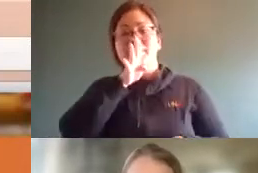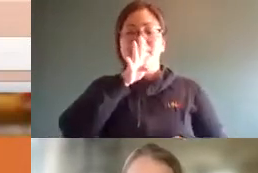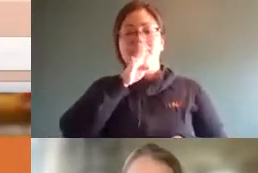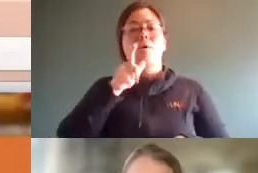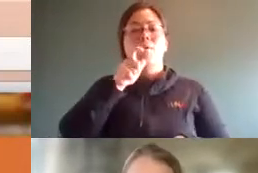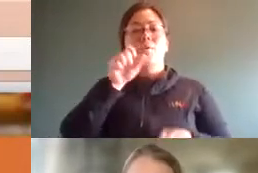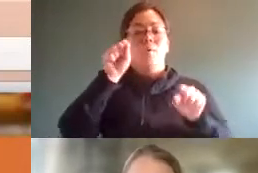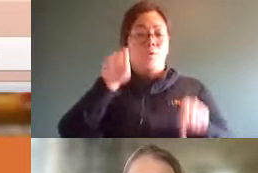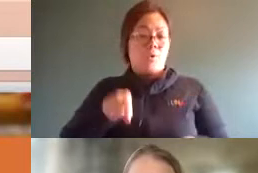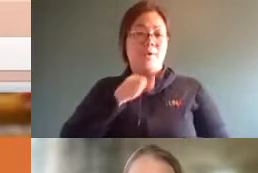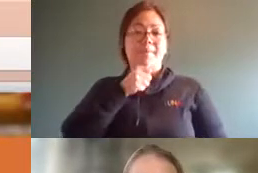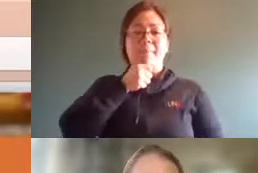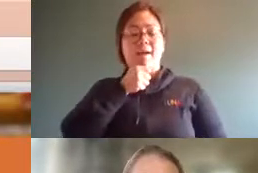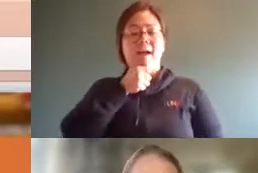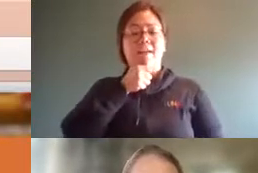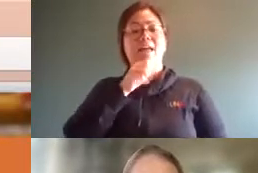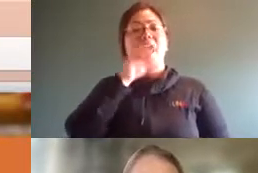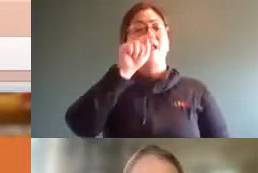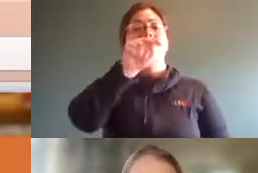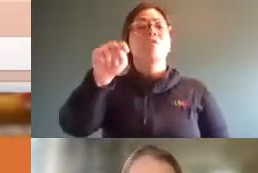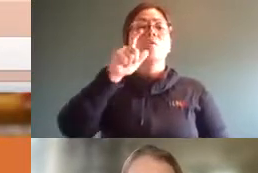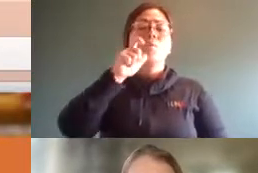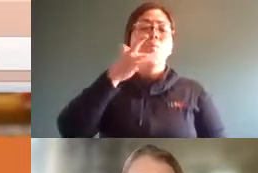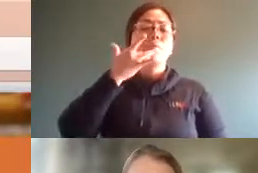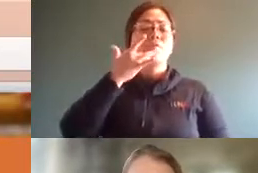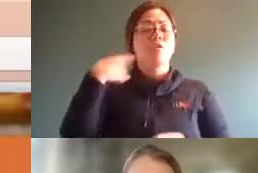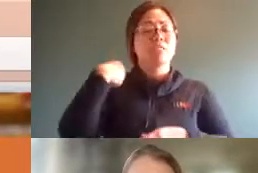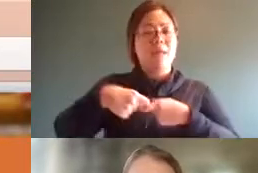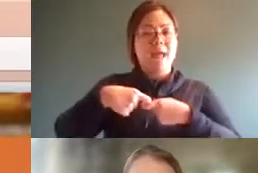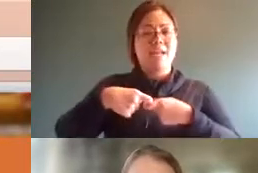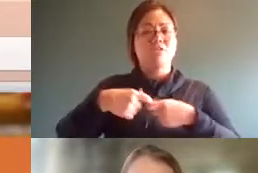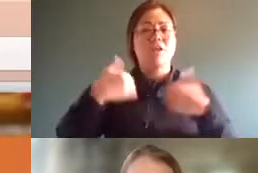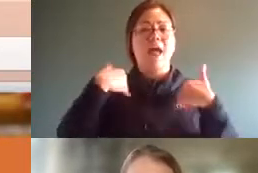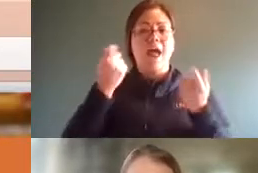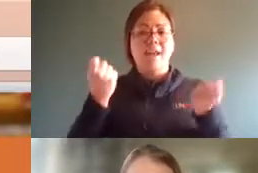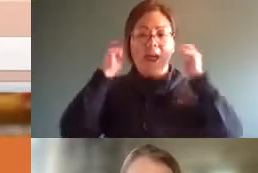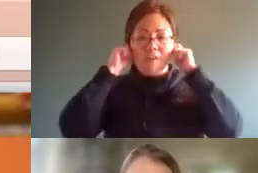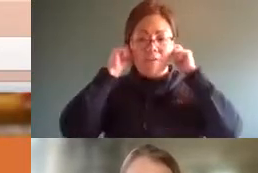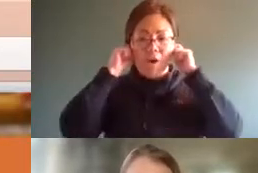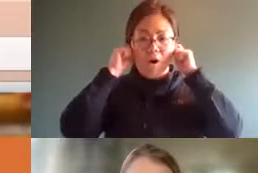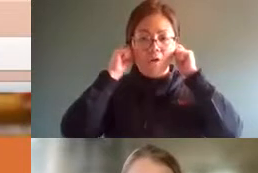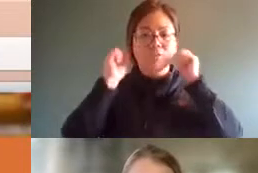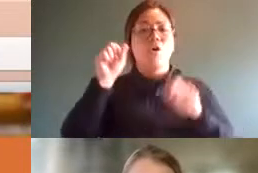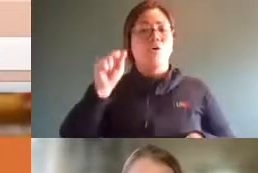a microphone, and all of the Spanish speaking participants could hear what the Spanish interpreter